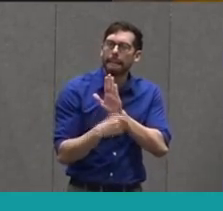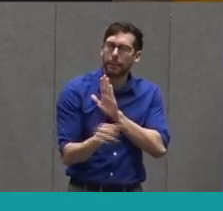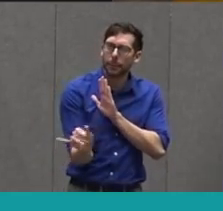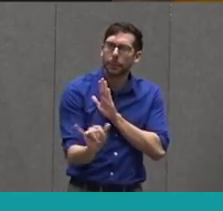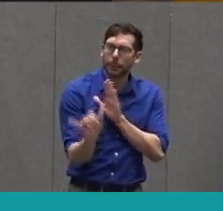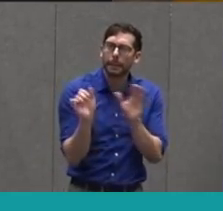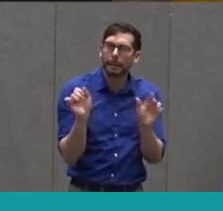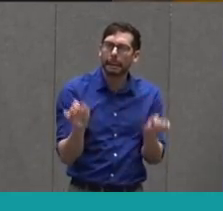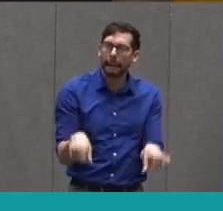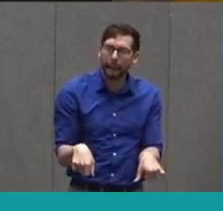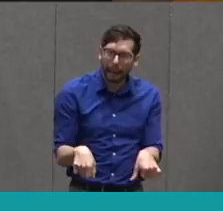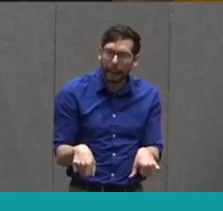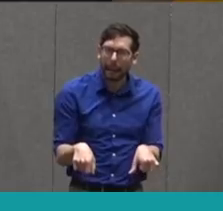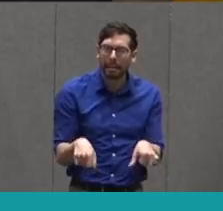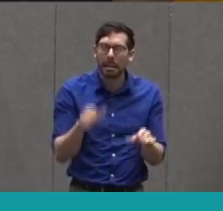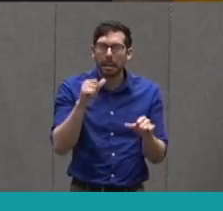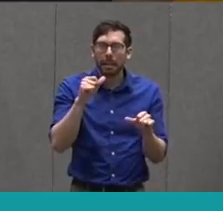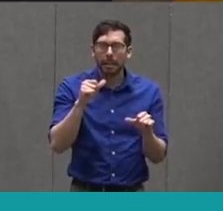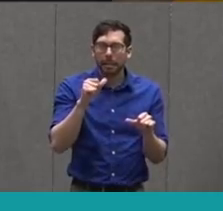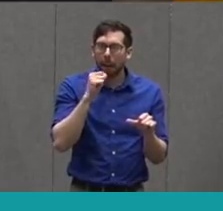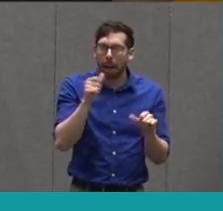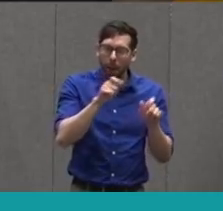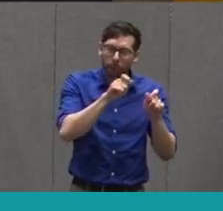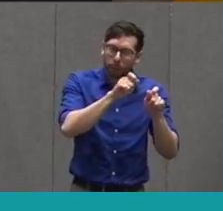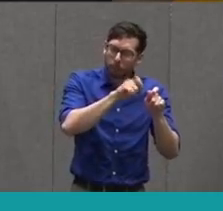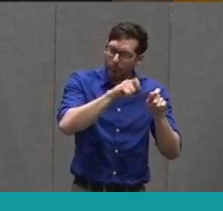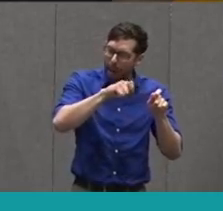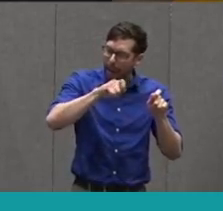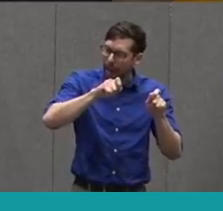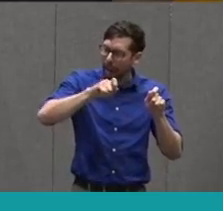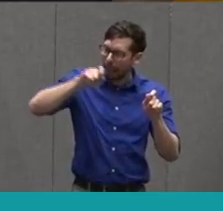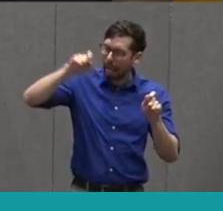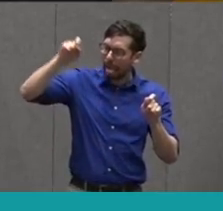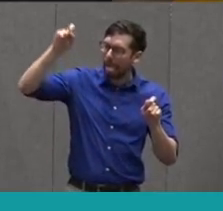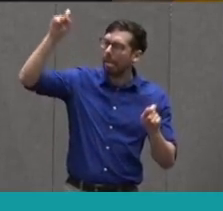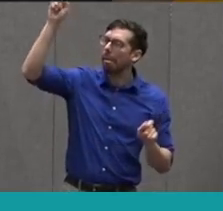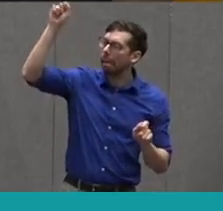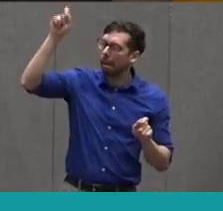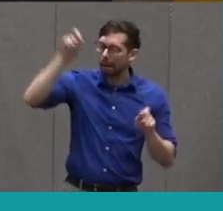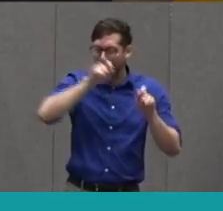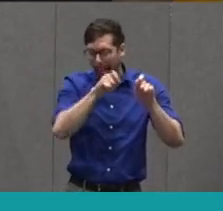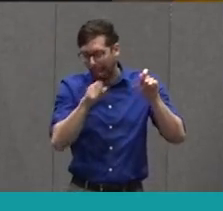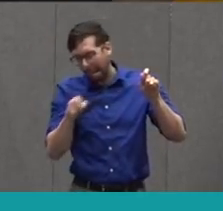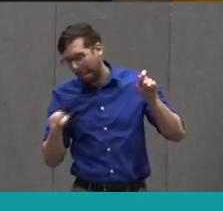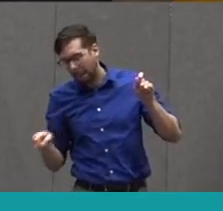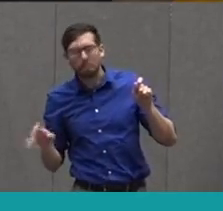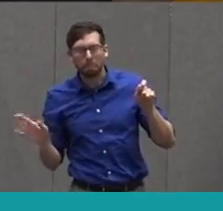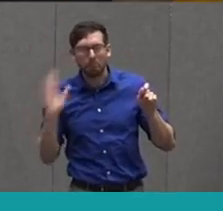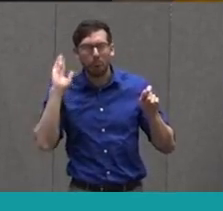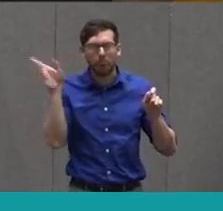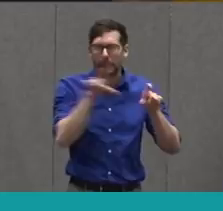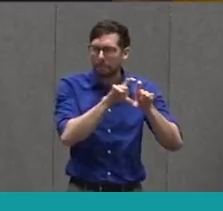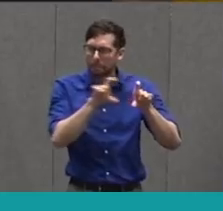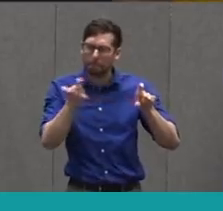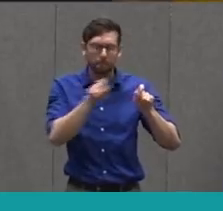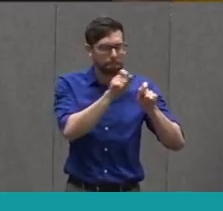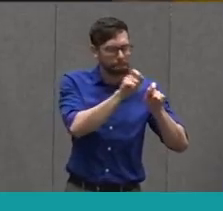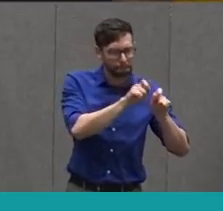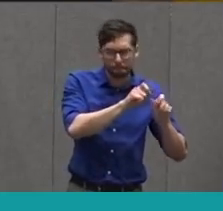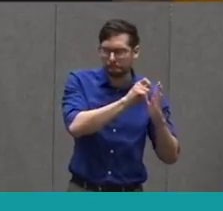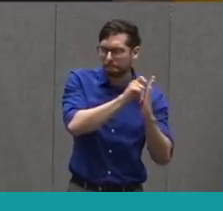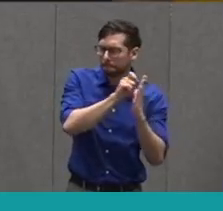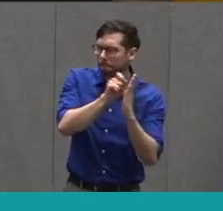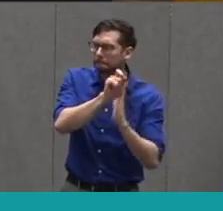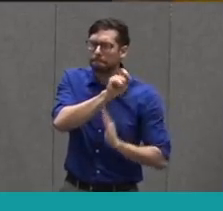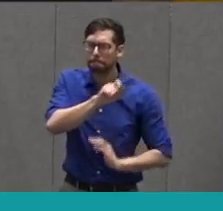and not crooked. It'll be on the lines, and that's good practice while you're away from school, is to keep working on your handwriting skills and